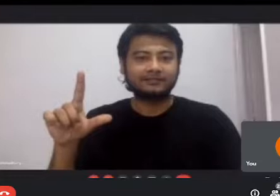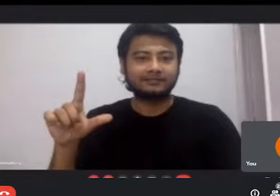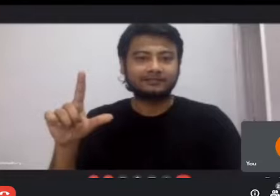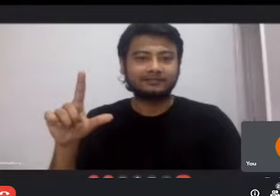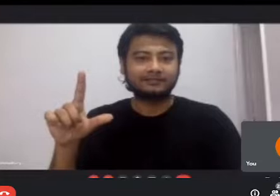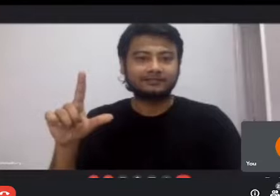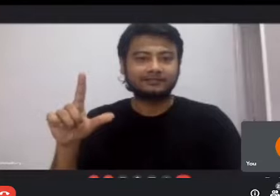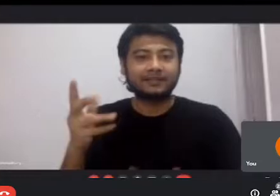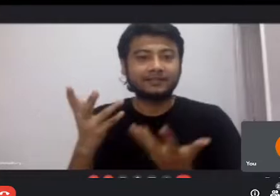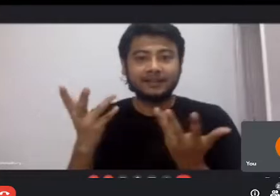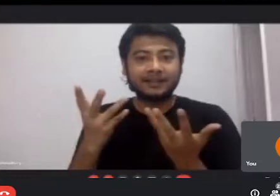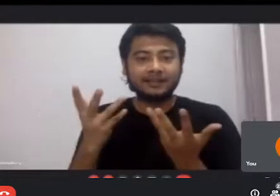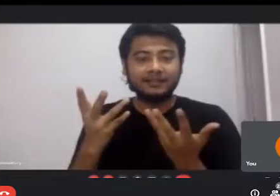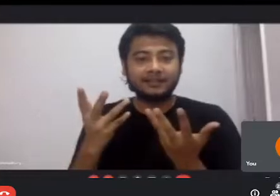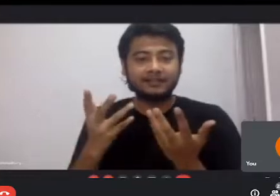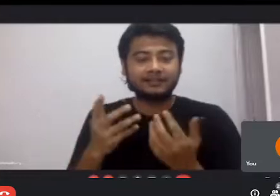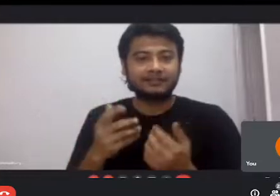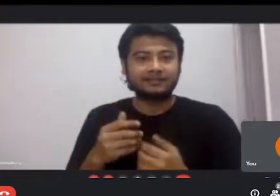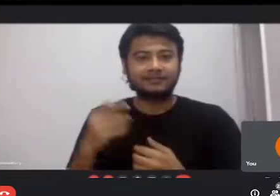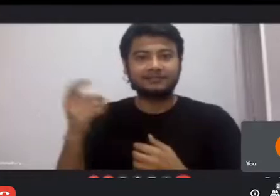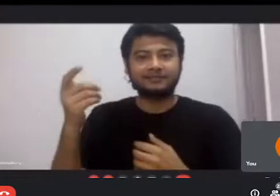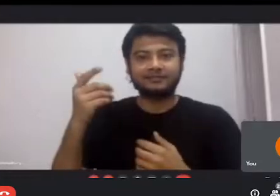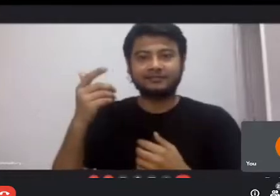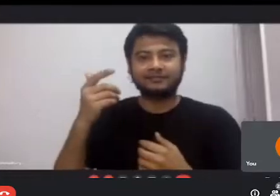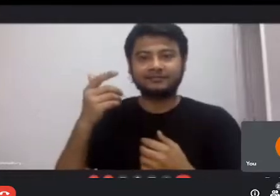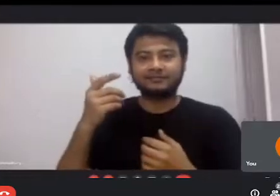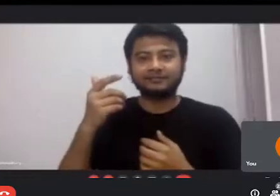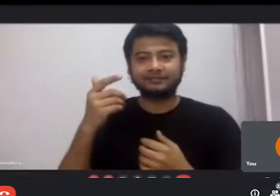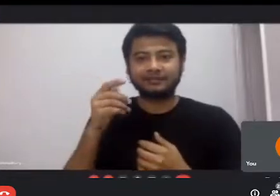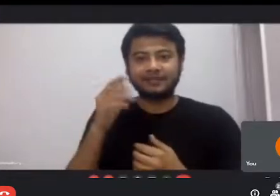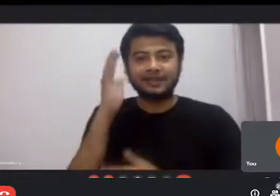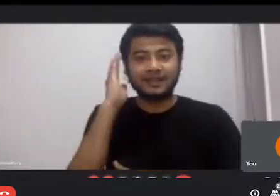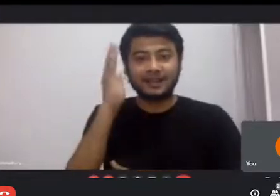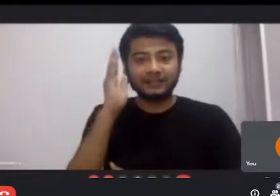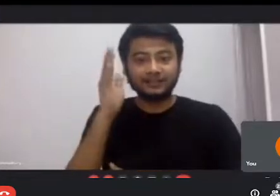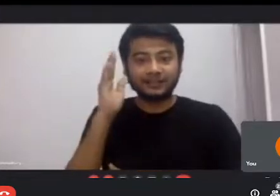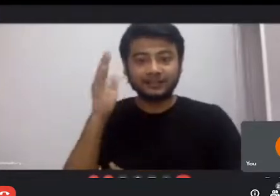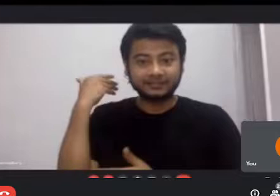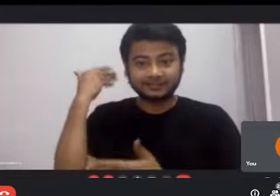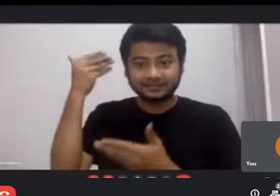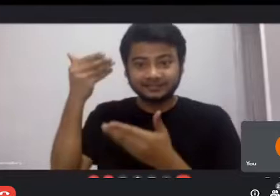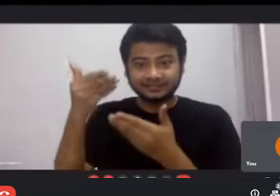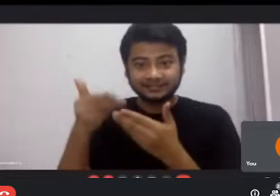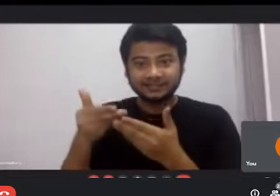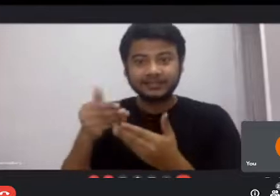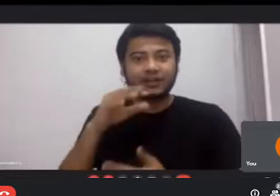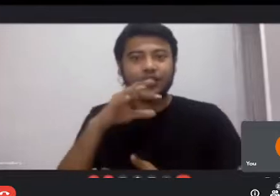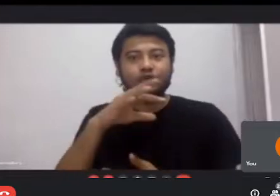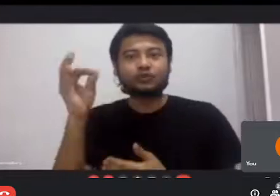lecture series to include sign languages today as a topic.